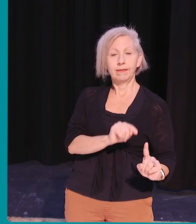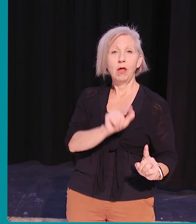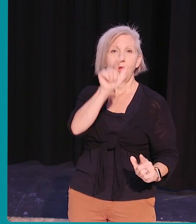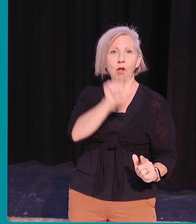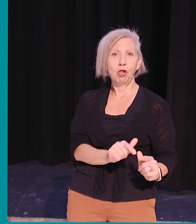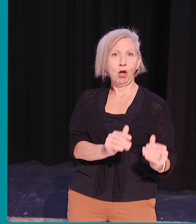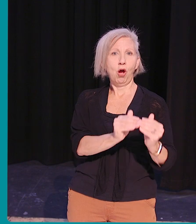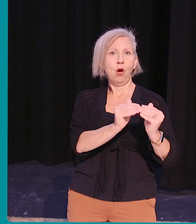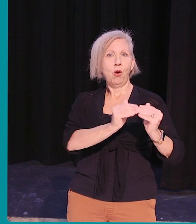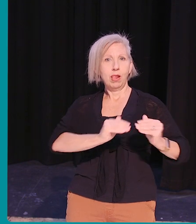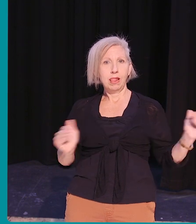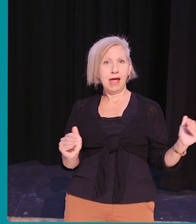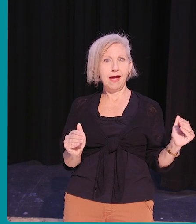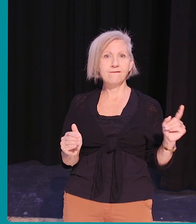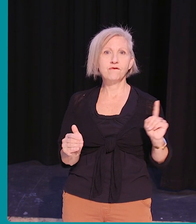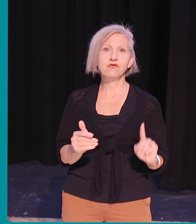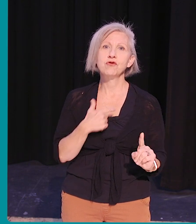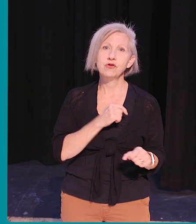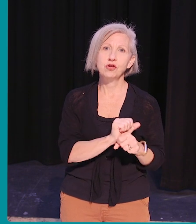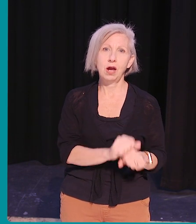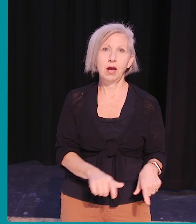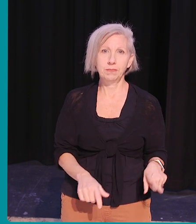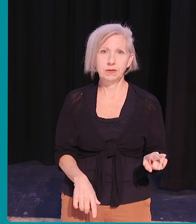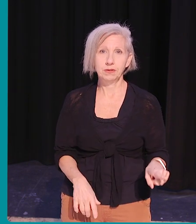Woo, Scott, you're super upbeat. Thanks so much.